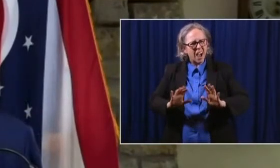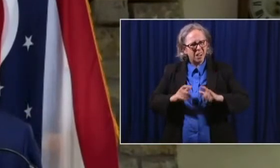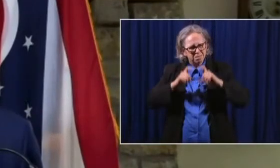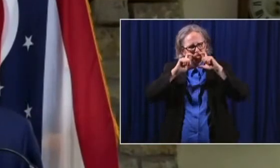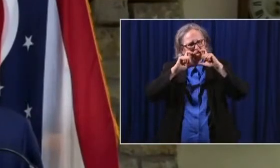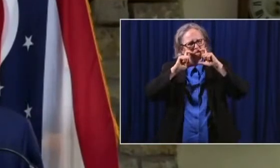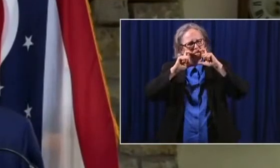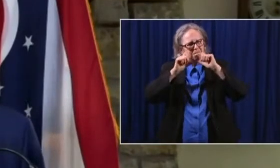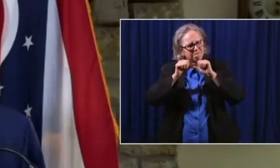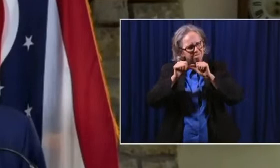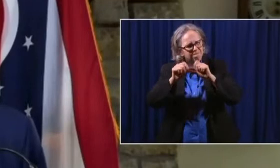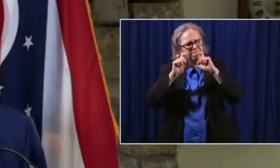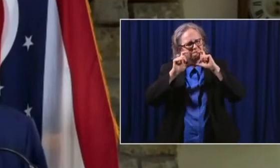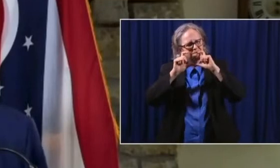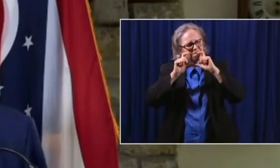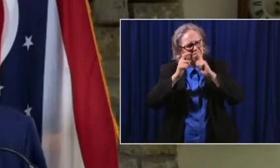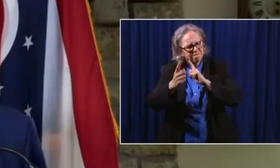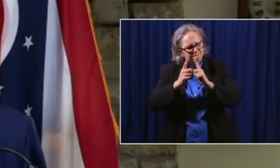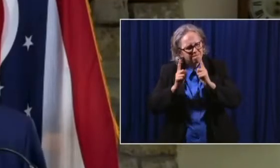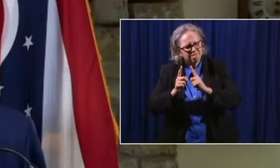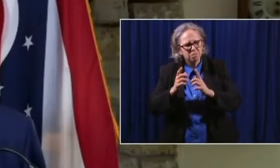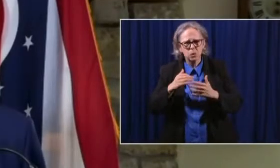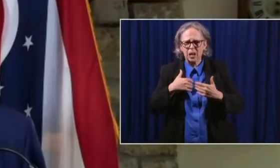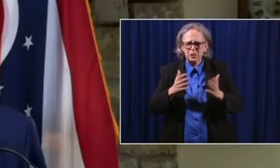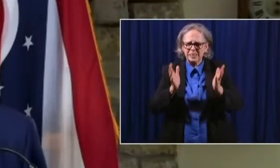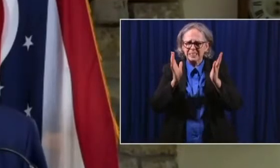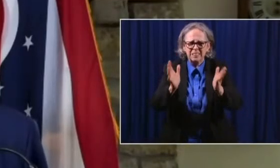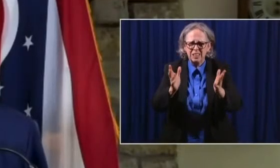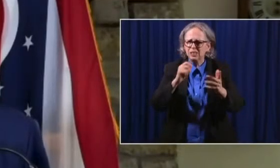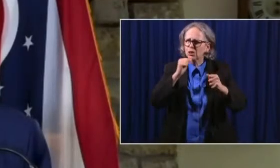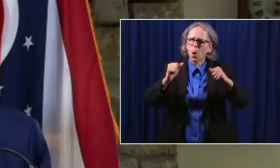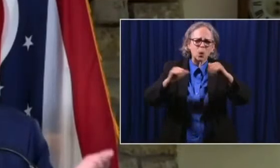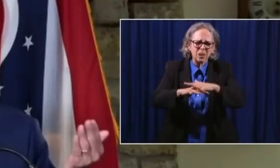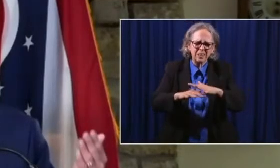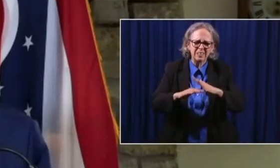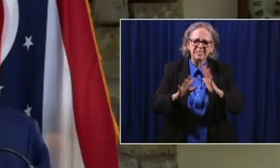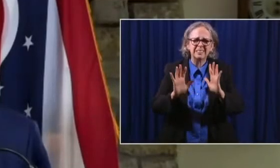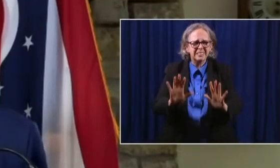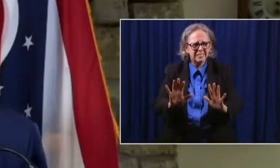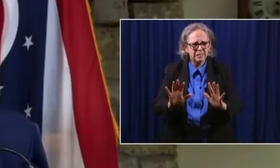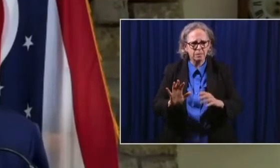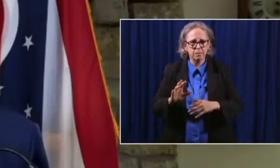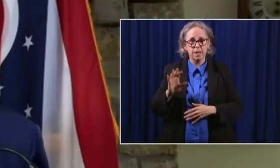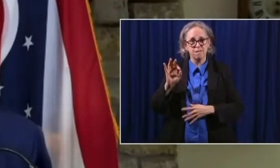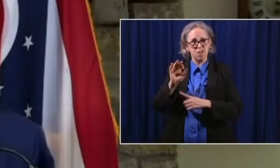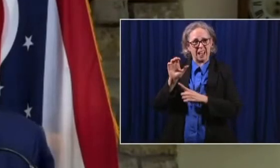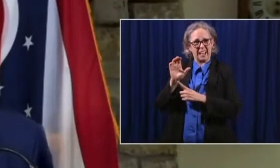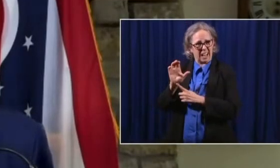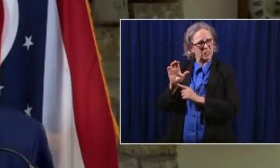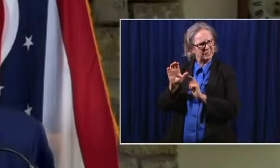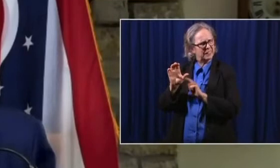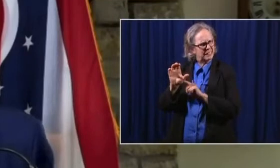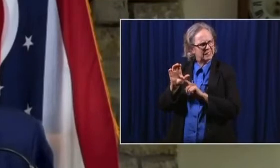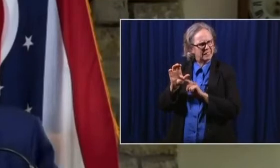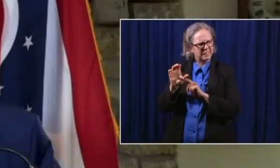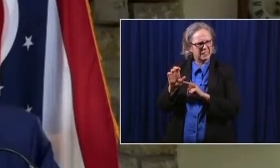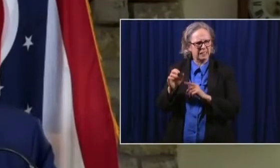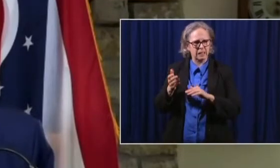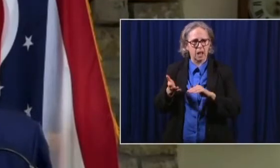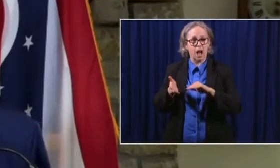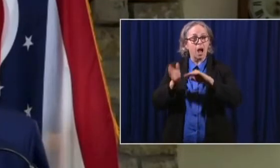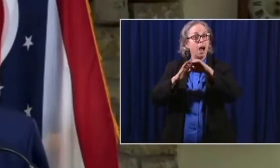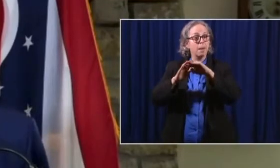congregate together. We're in Franklin County, just as in other counties, we're seeing an uptick, significant uptick among those 18